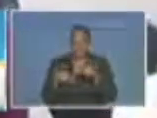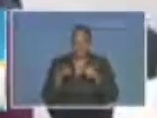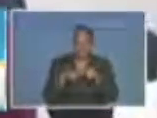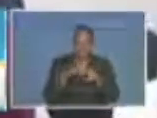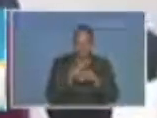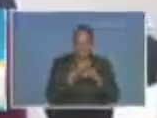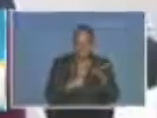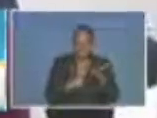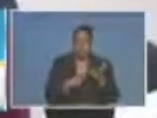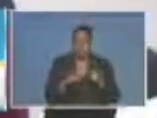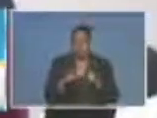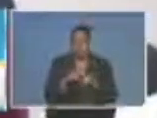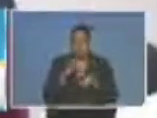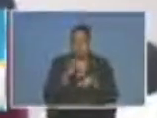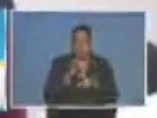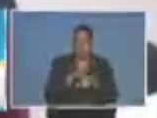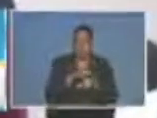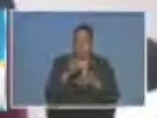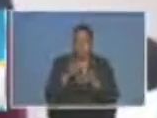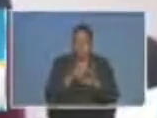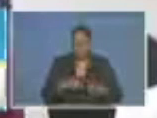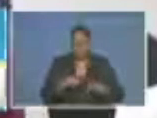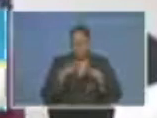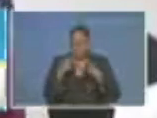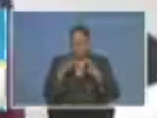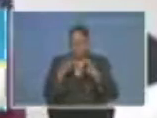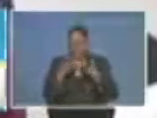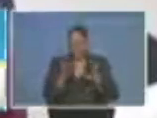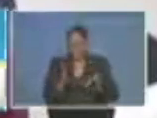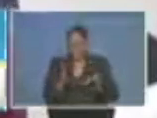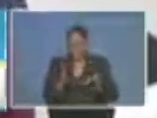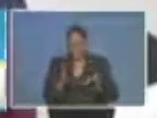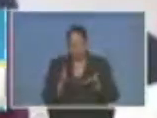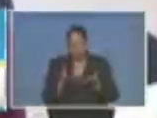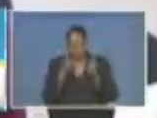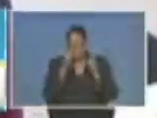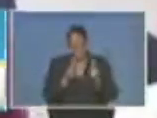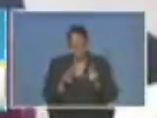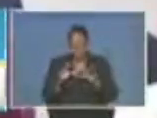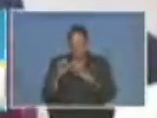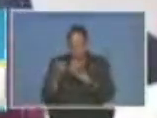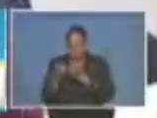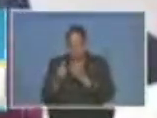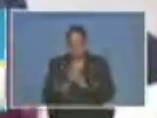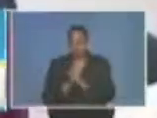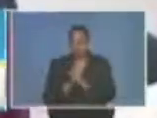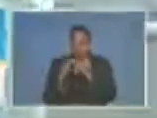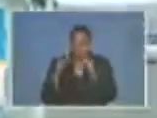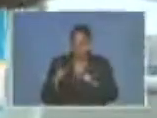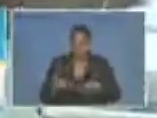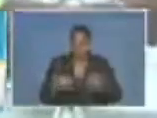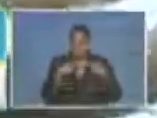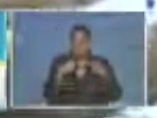But inflation is also impacting some of the donors, whether individual or corporate, their ability to